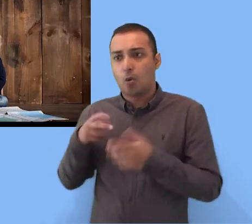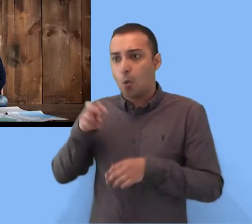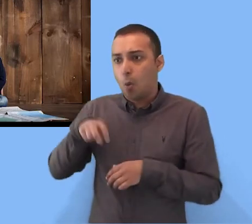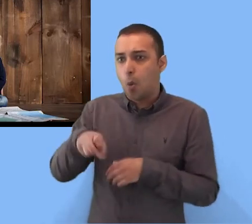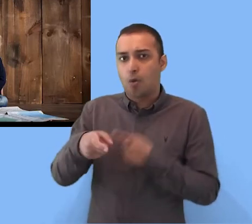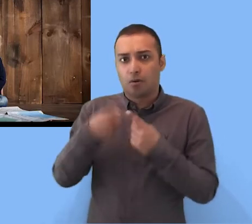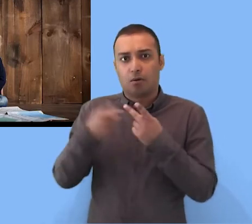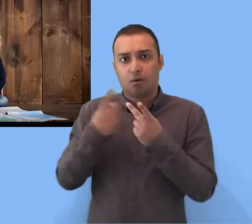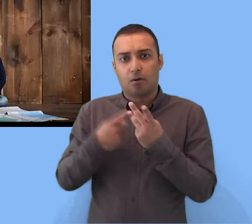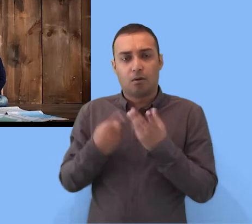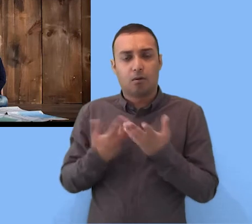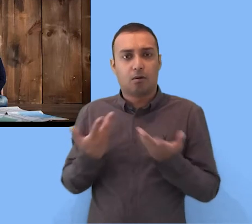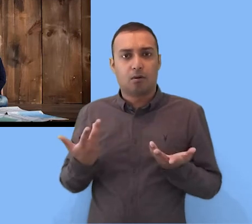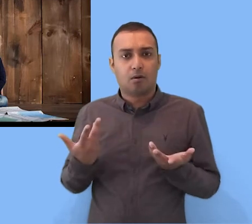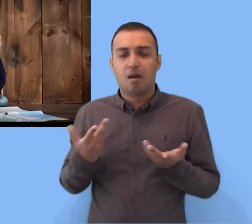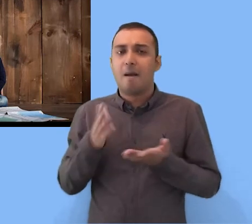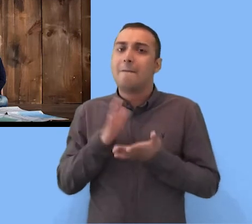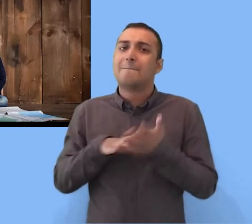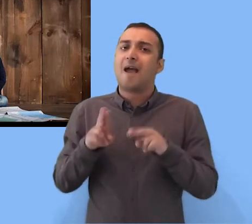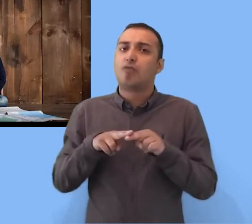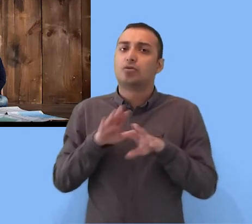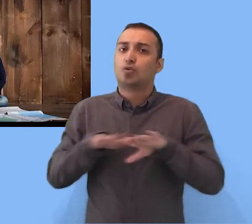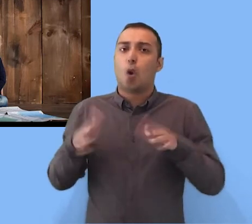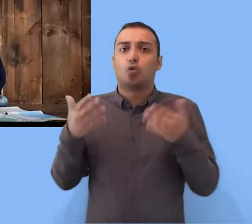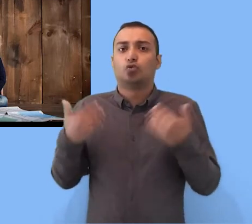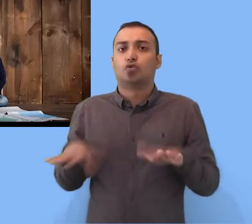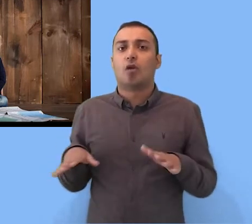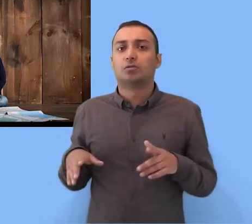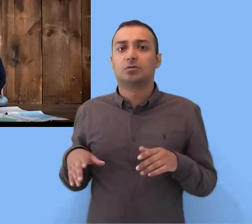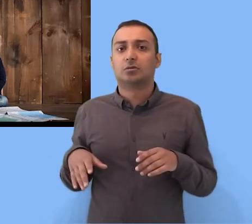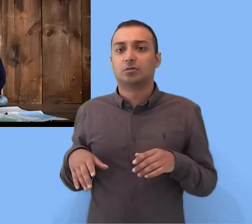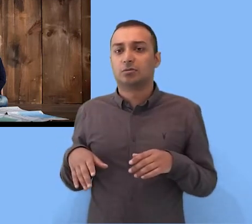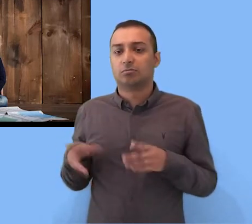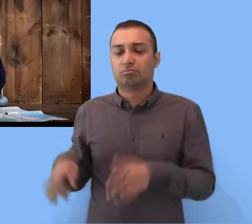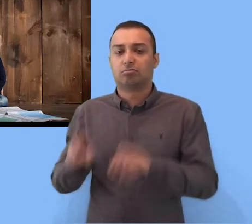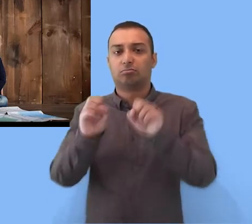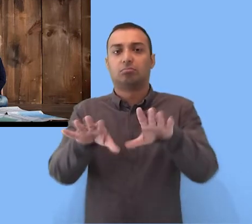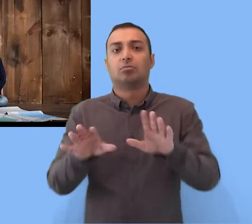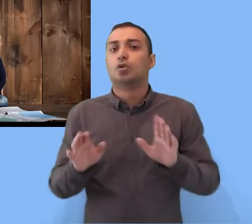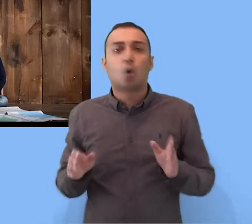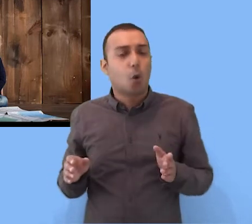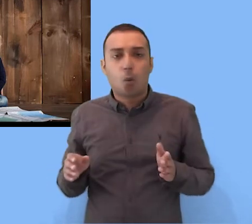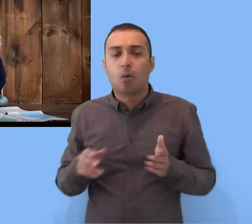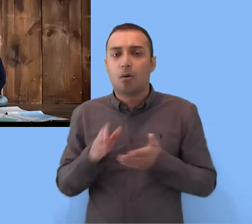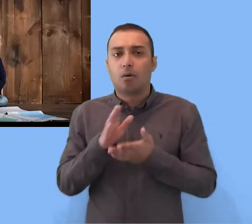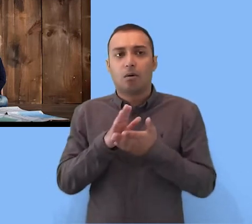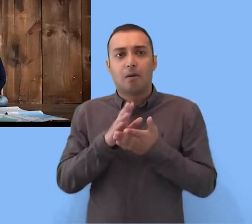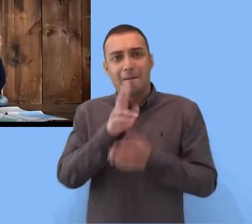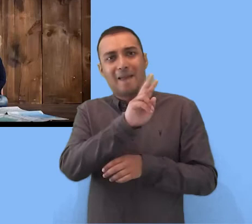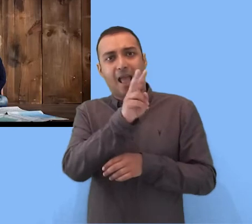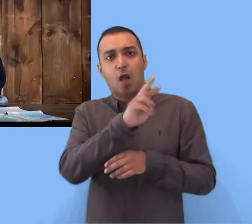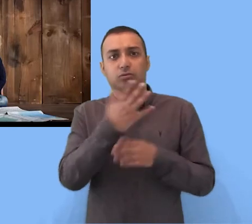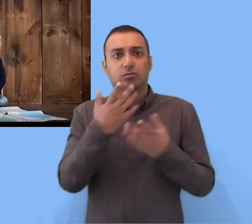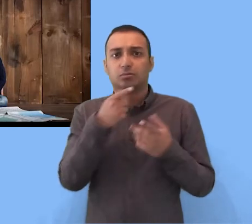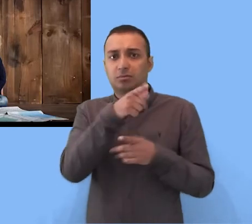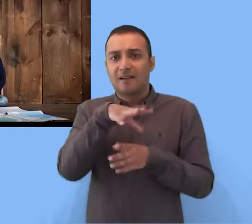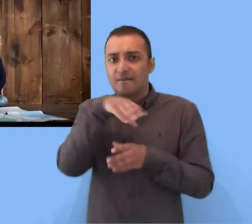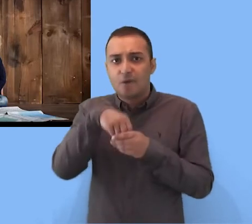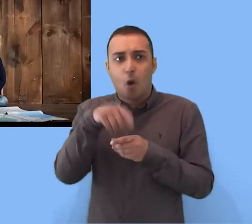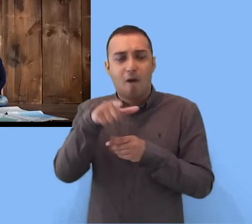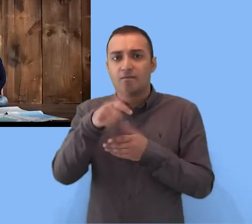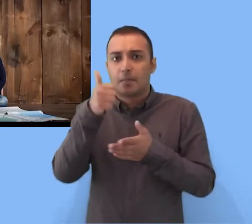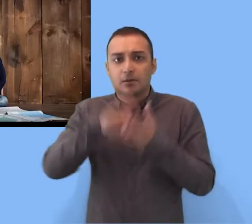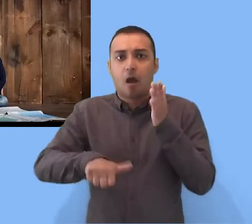learning. Parents have been involved in young people's learning from the very first moment they encountered those young people, whether that's at birth or a later